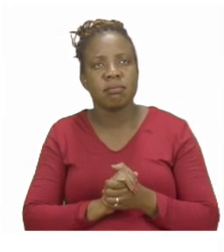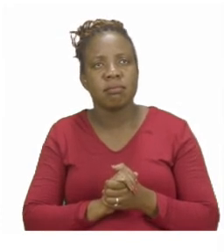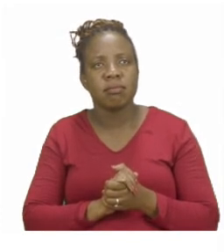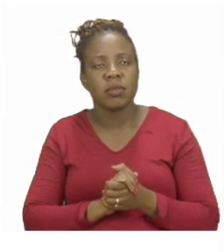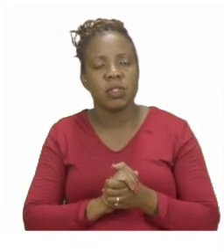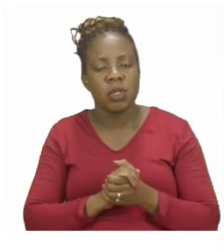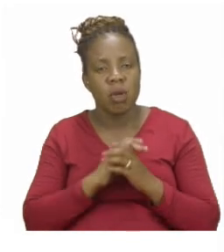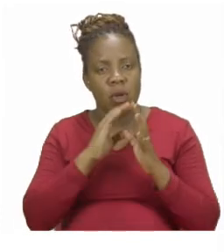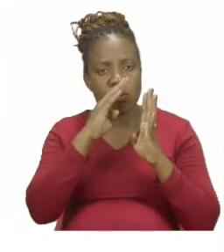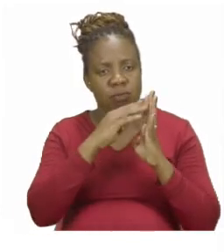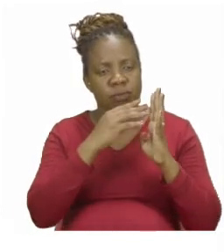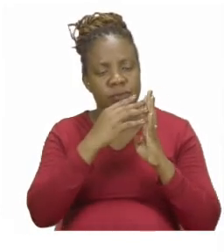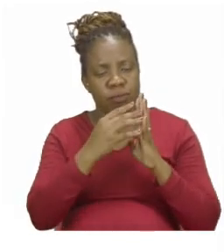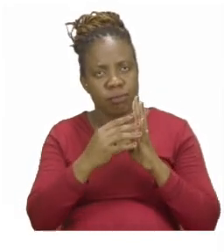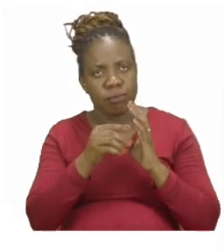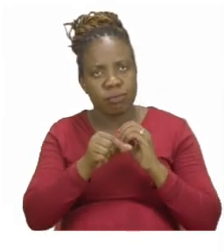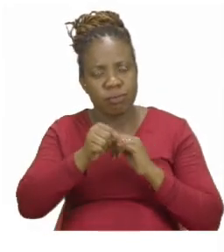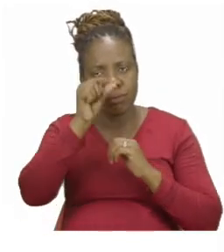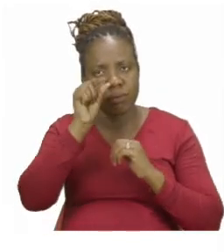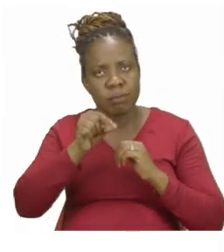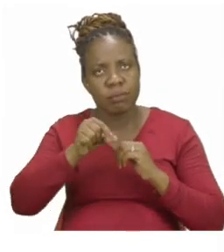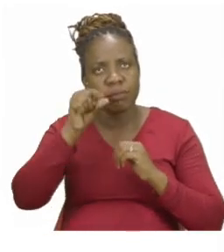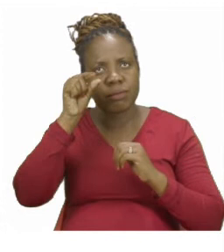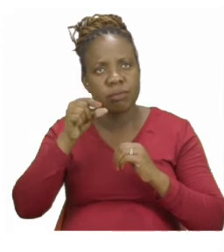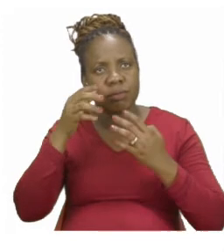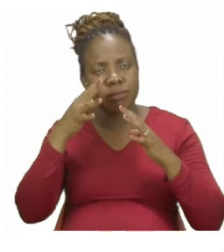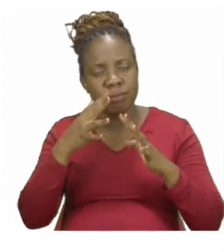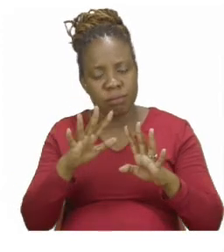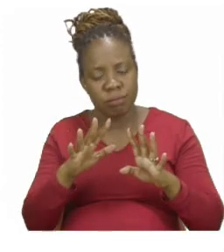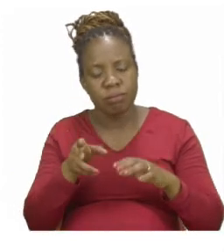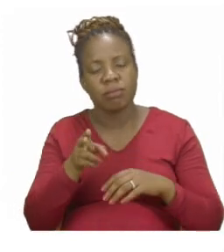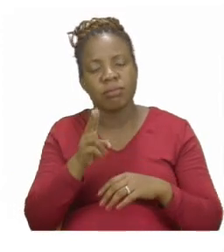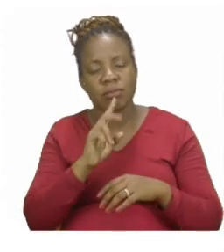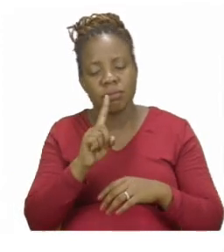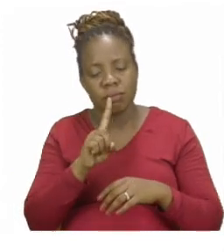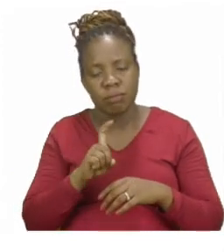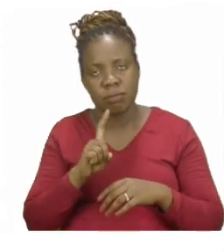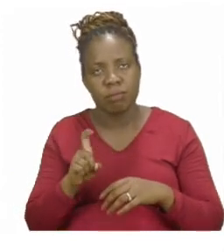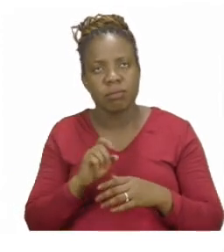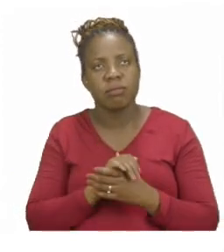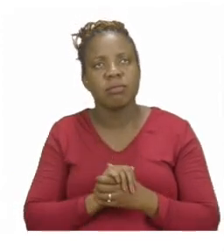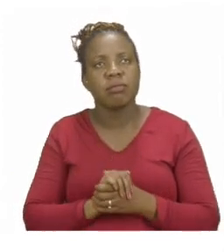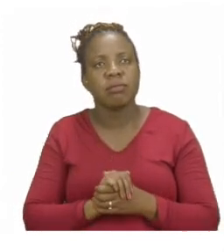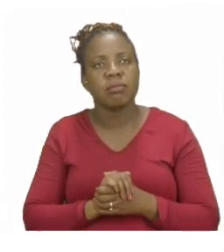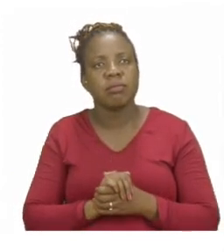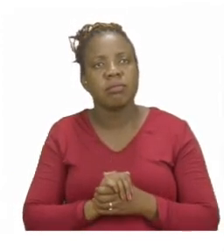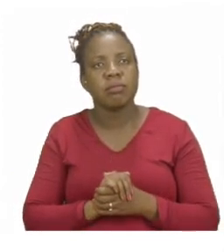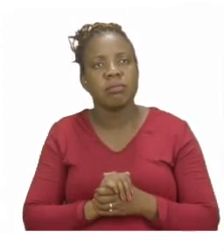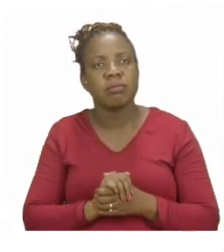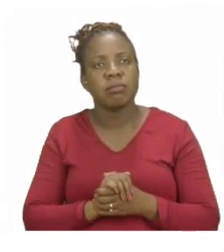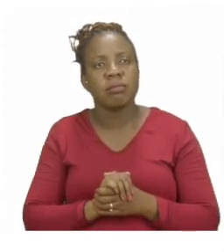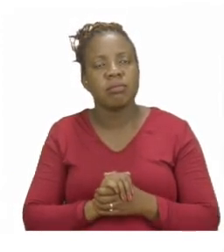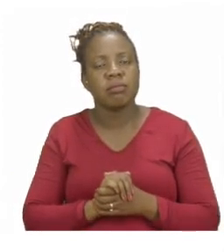graph and answer the questions. Now let's quickly look at how much rain